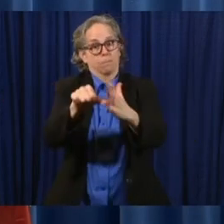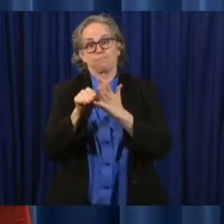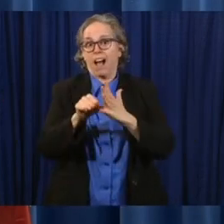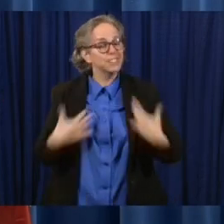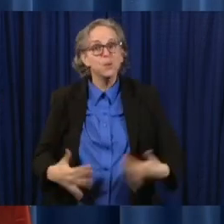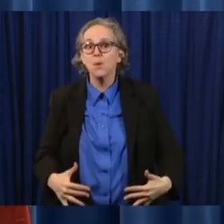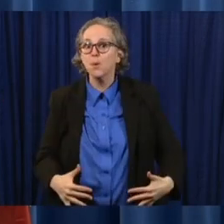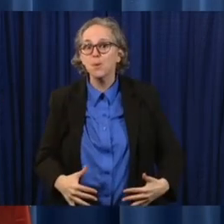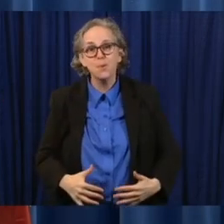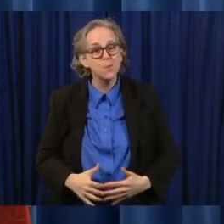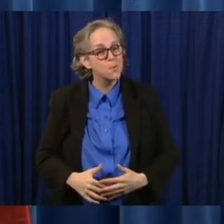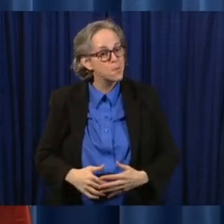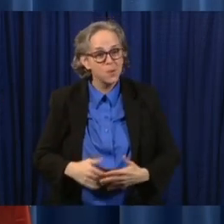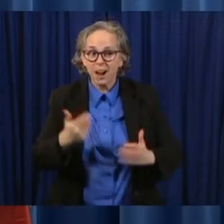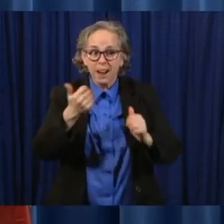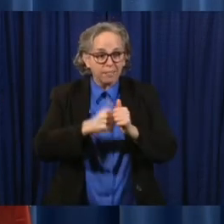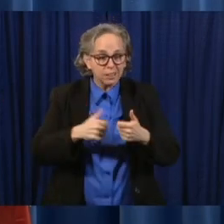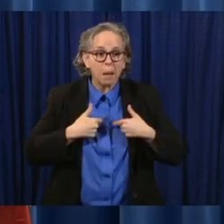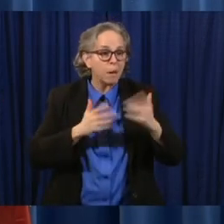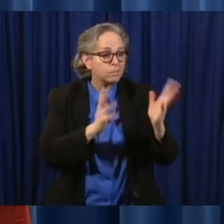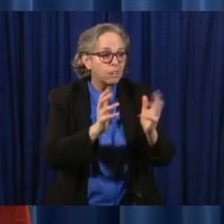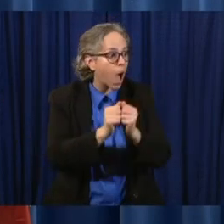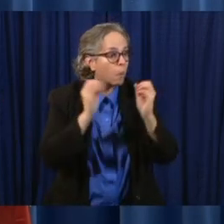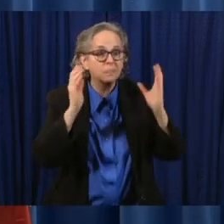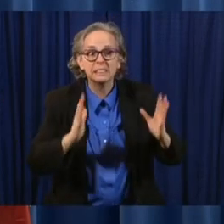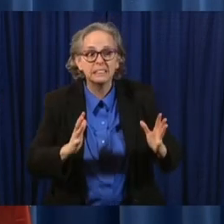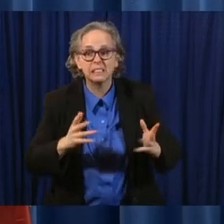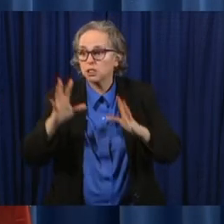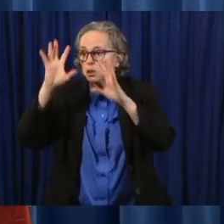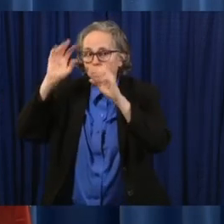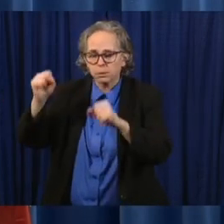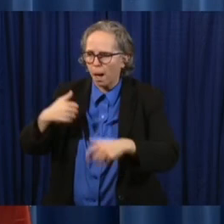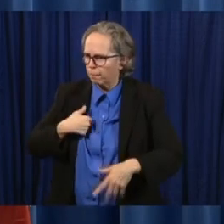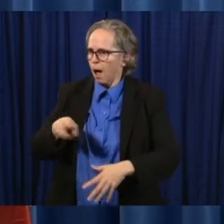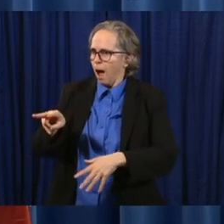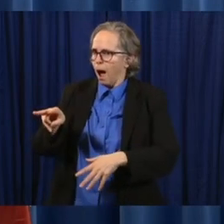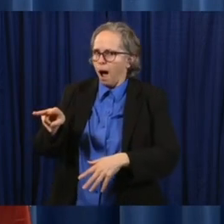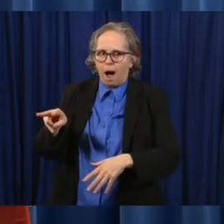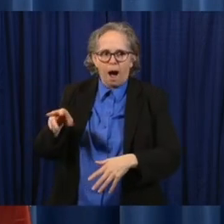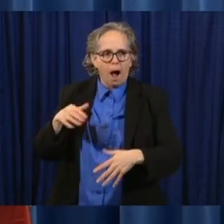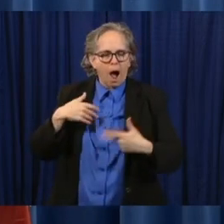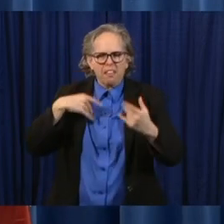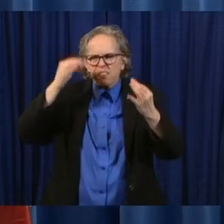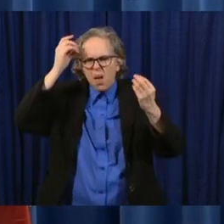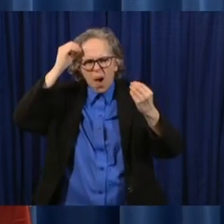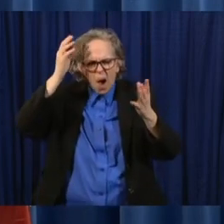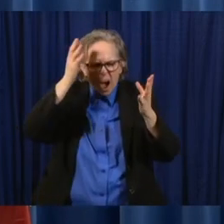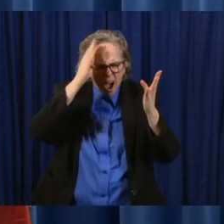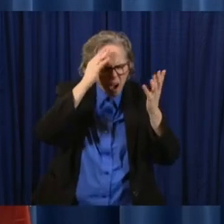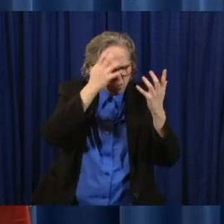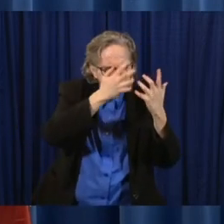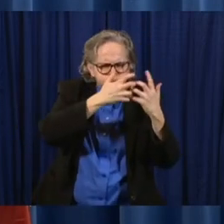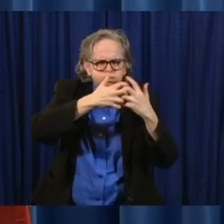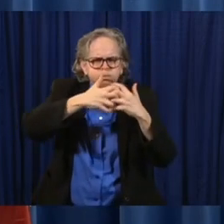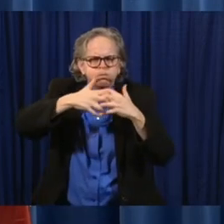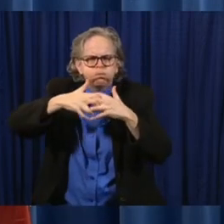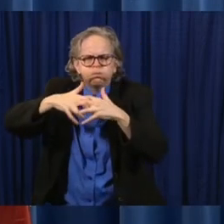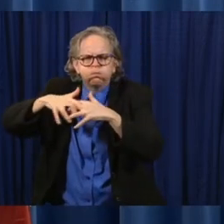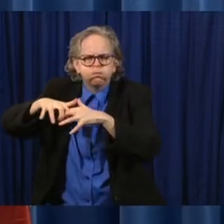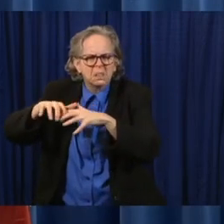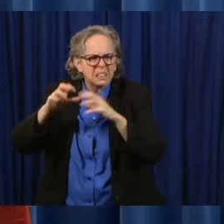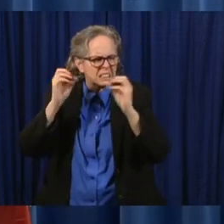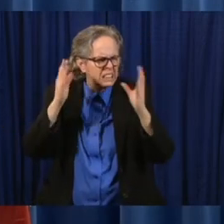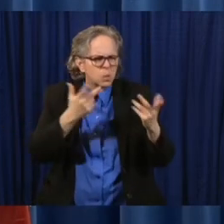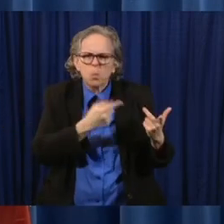teachers, every time I talk to superintendents, of the thought that is going into this and the planning and what teachers are doing now and